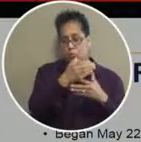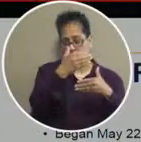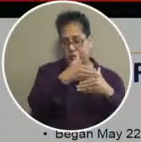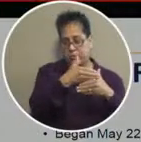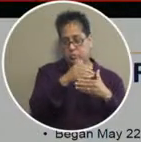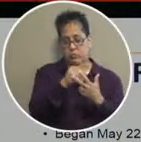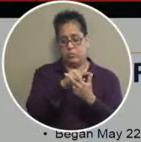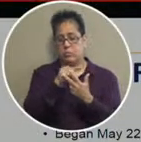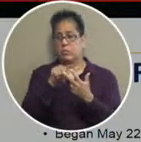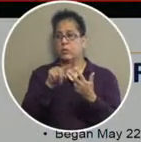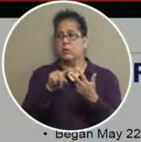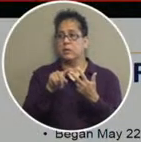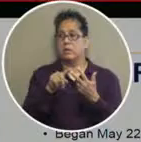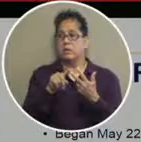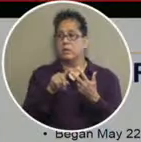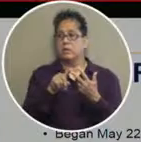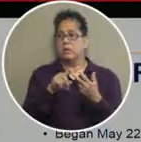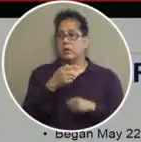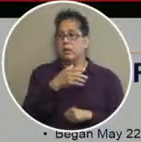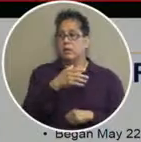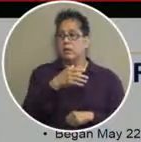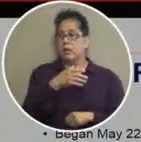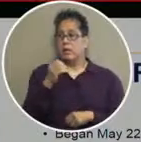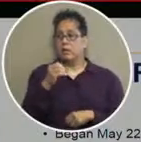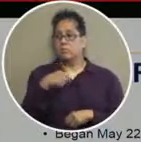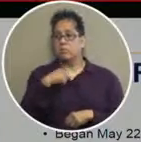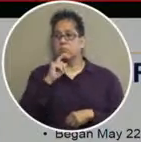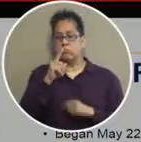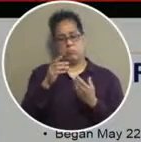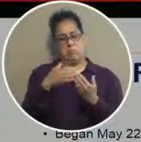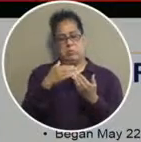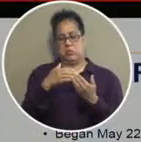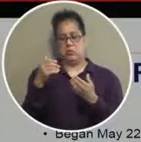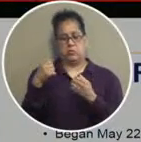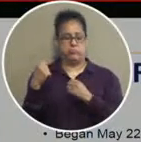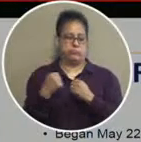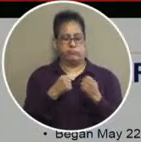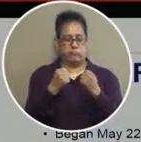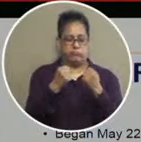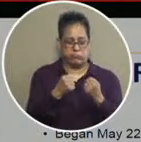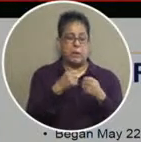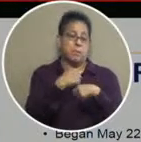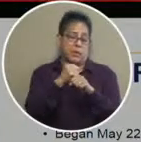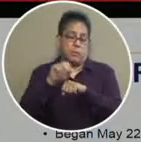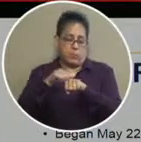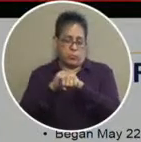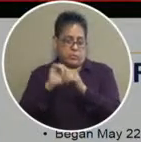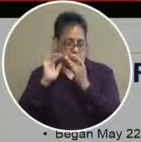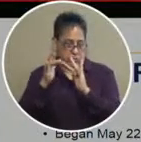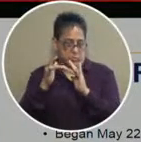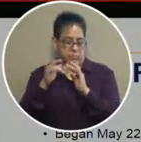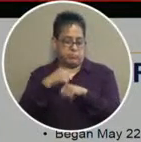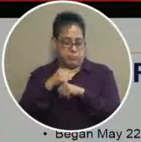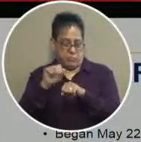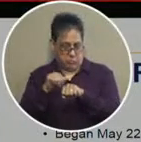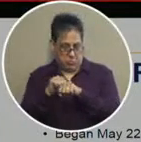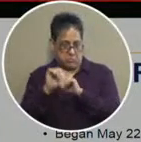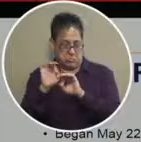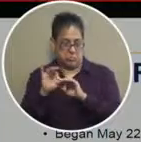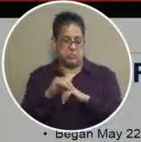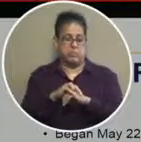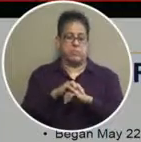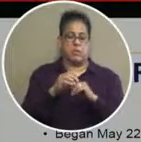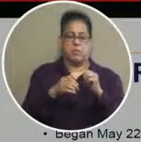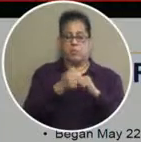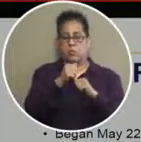these 3 locations. And so, incredibly convenient. All you have to do is book your appointment online. Most